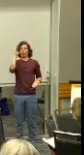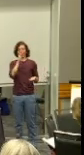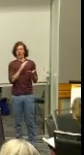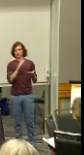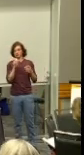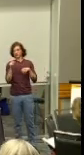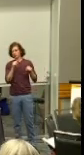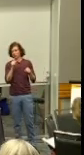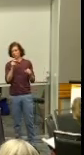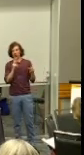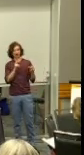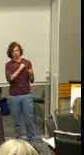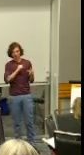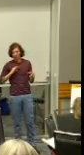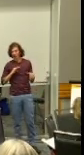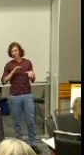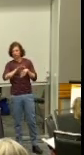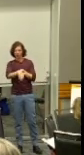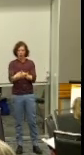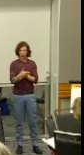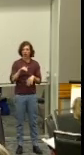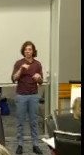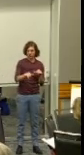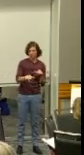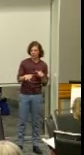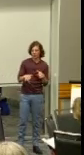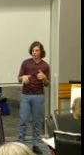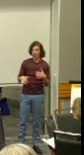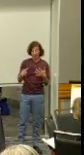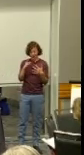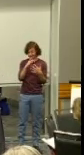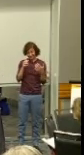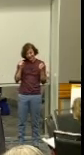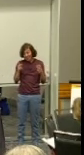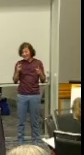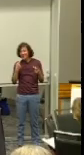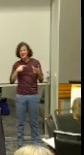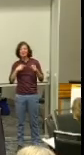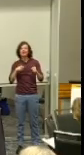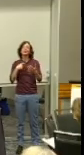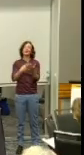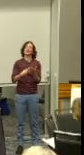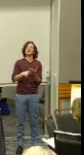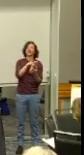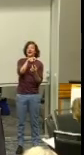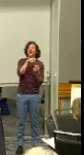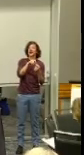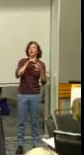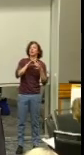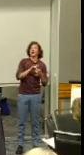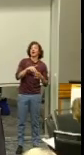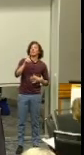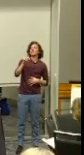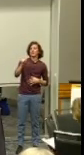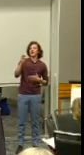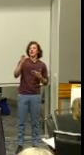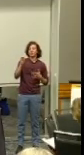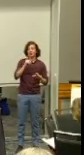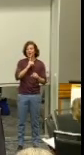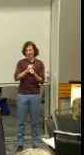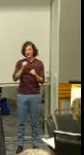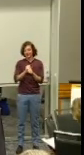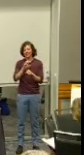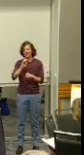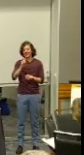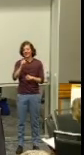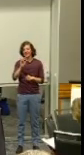there are a lot of opportunities. Again, we can talk about details related to disability services, but they do exist. And I think that's one of the